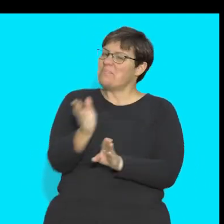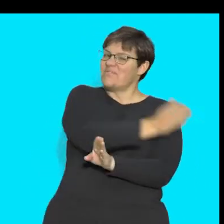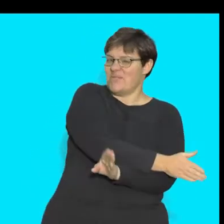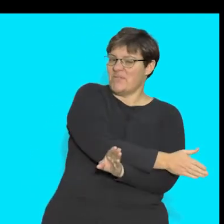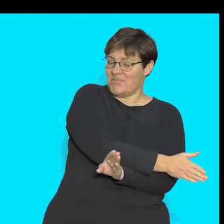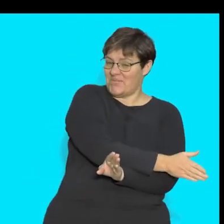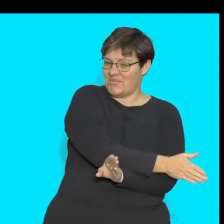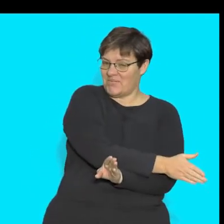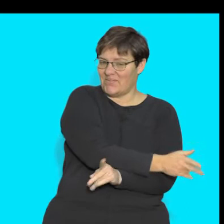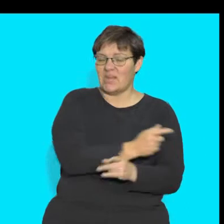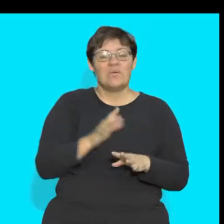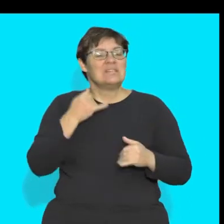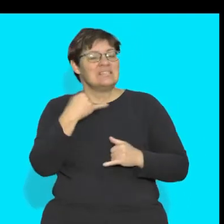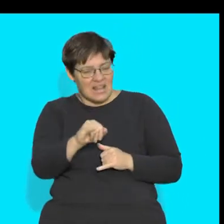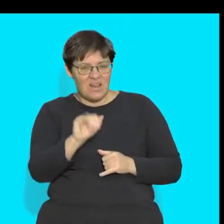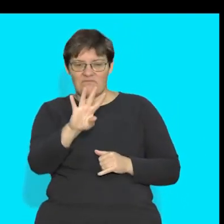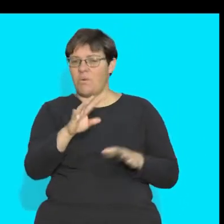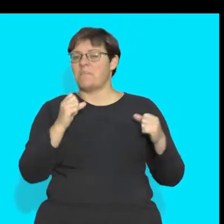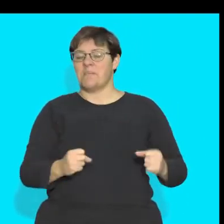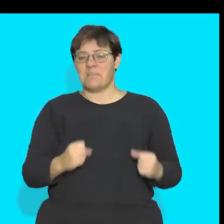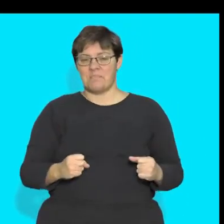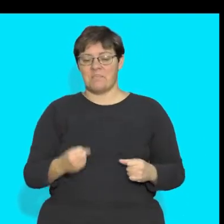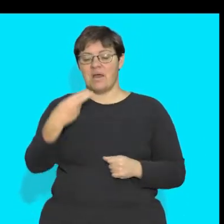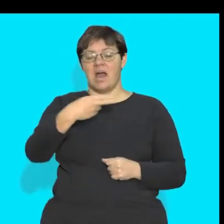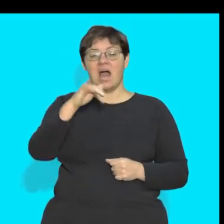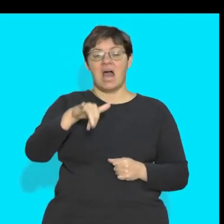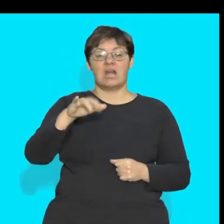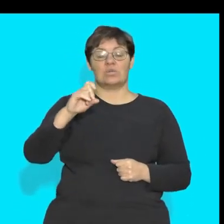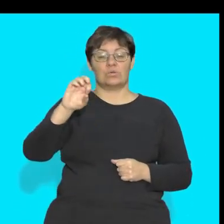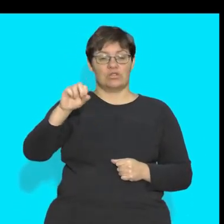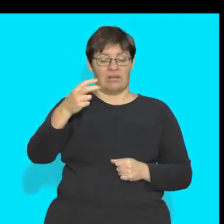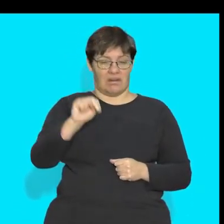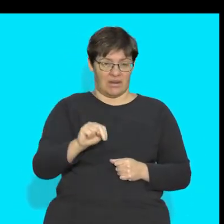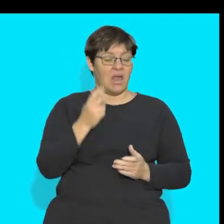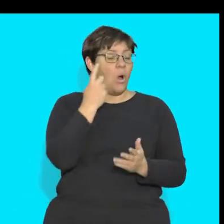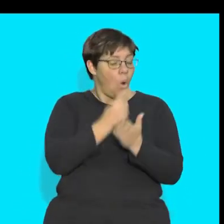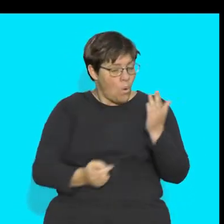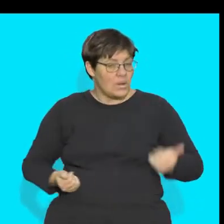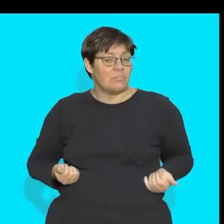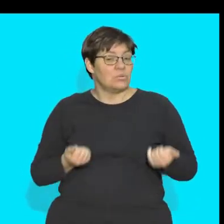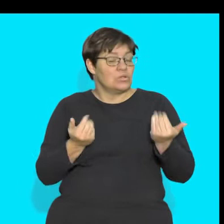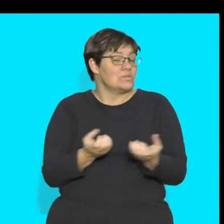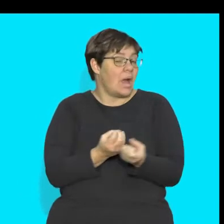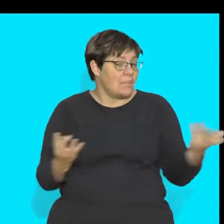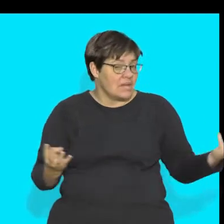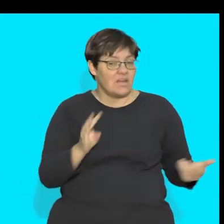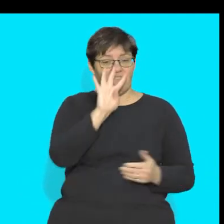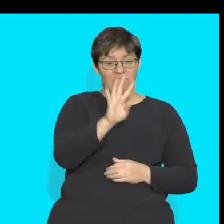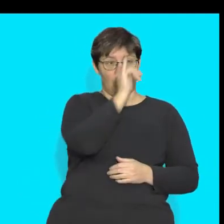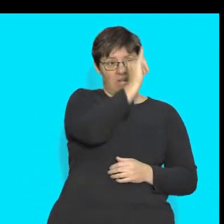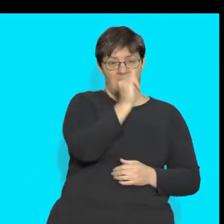had earlier. Okay, so we've still only got 4. Hydrogen can only produce